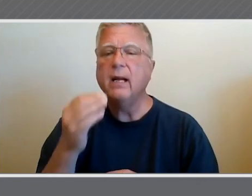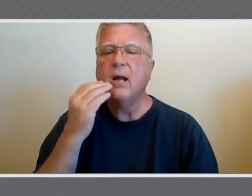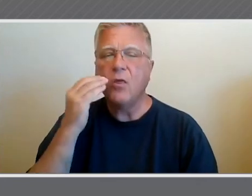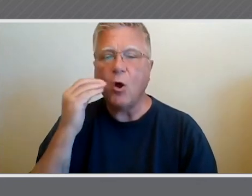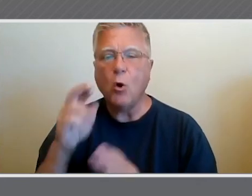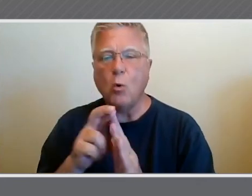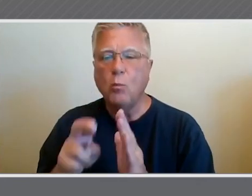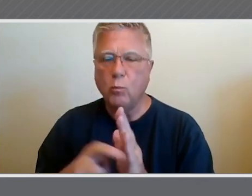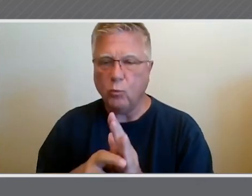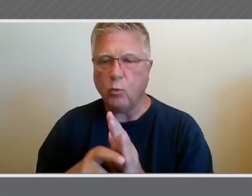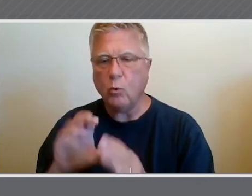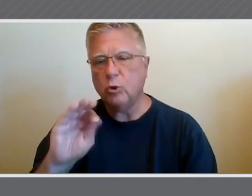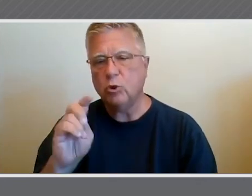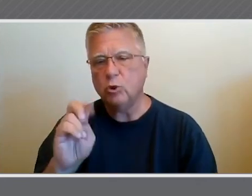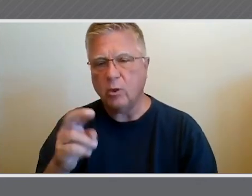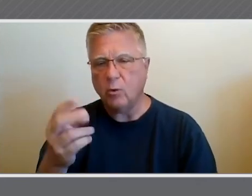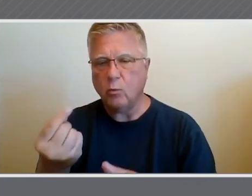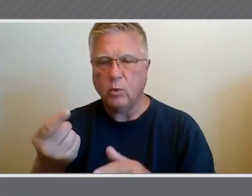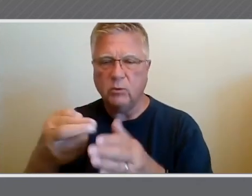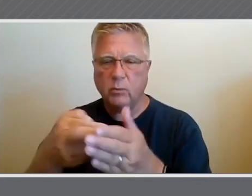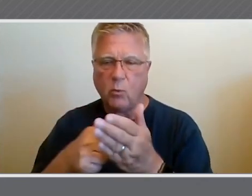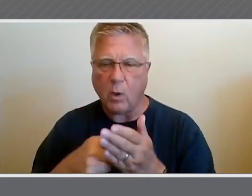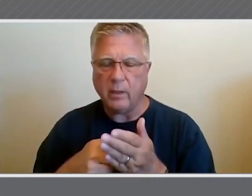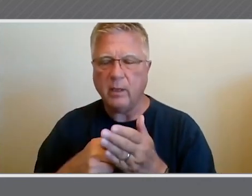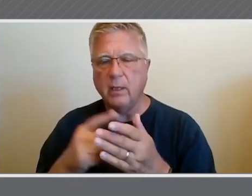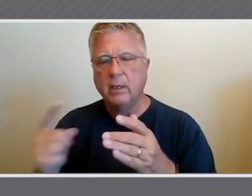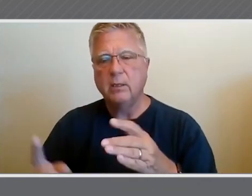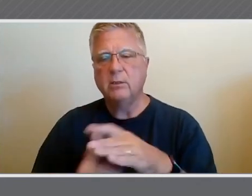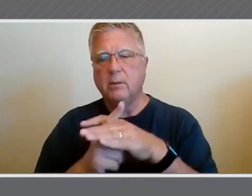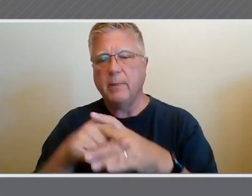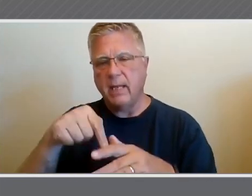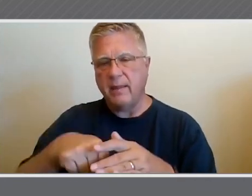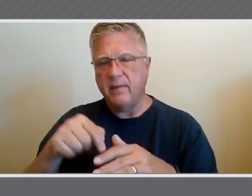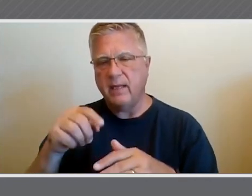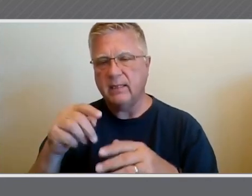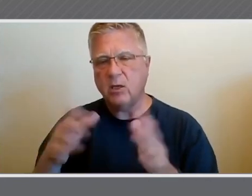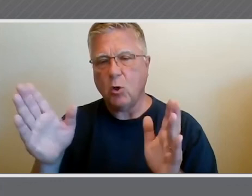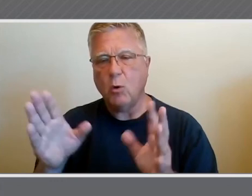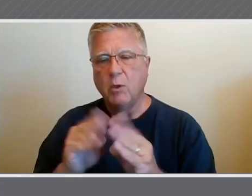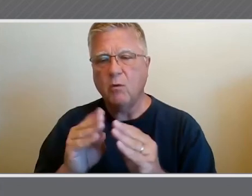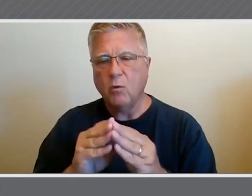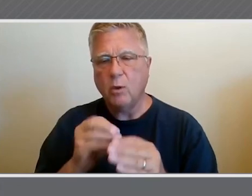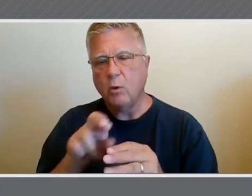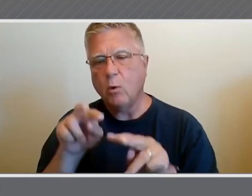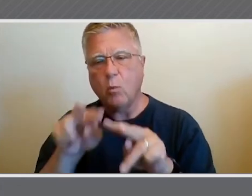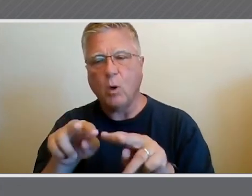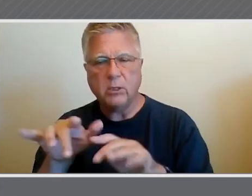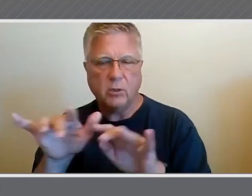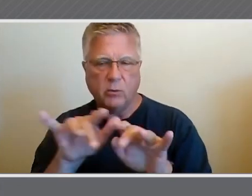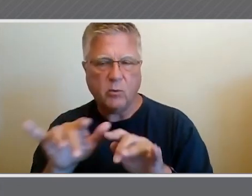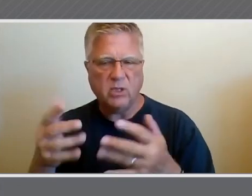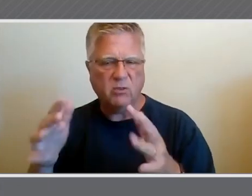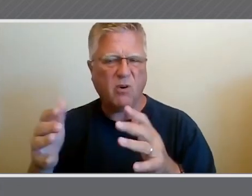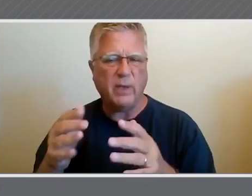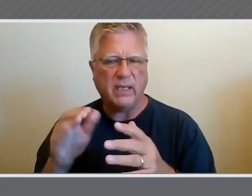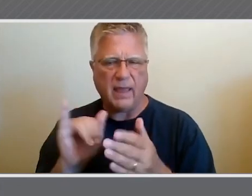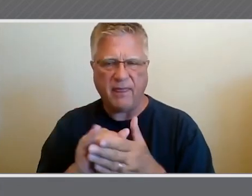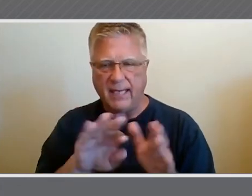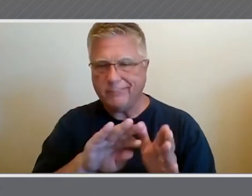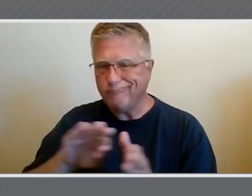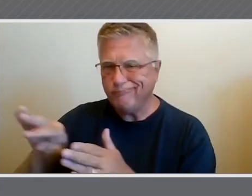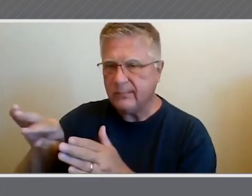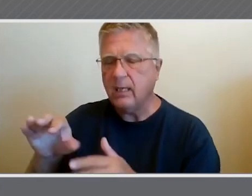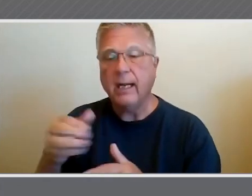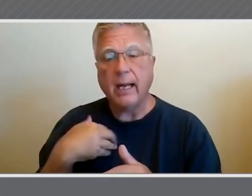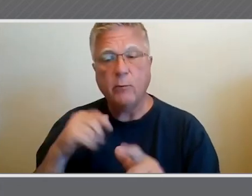require of us. Attending this public forum or watching the recording, so good job, you've already done that. And then there is a survey online as